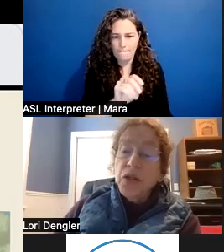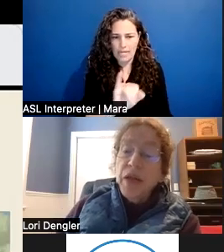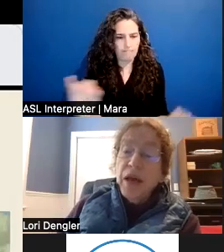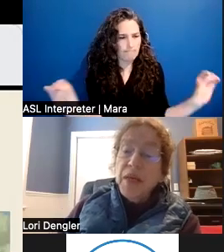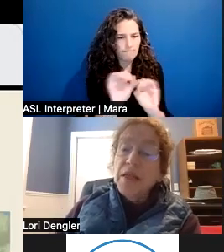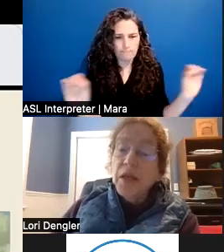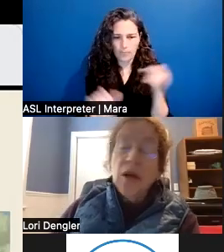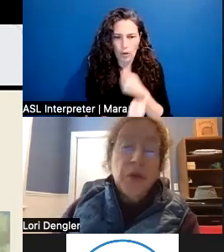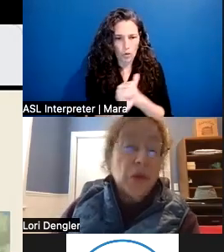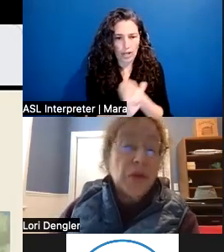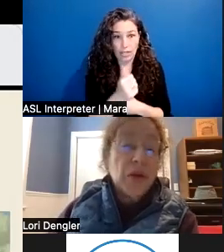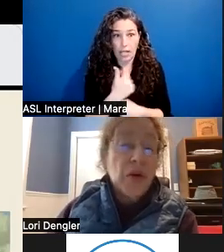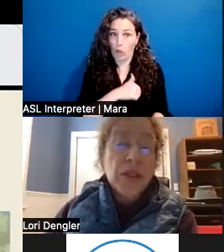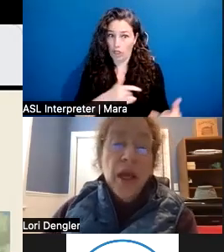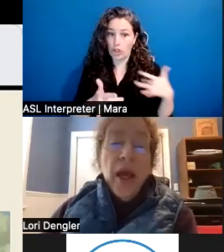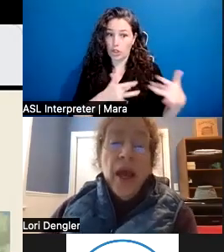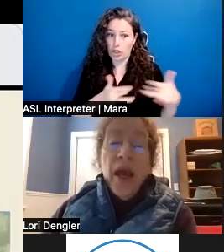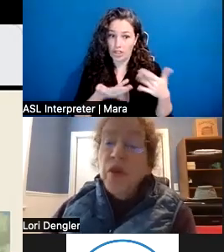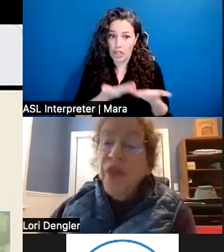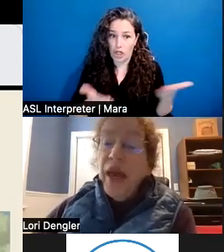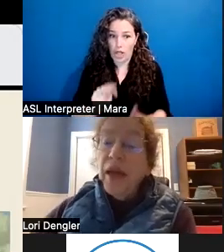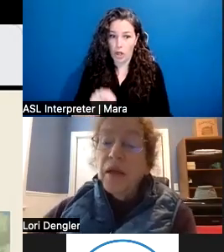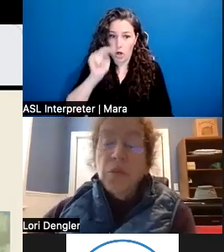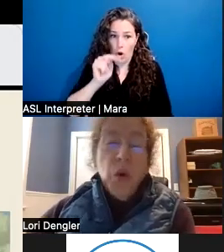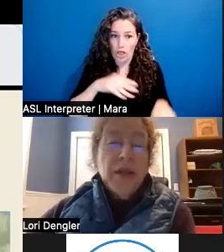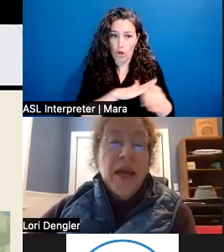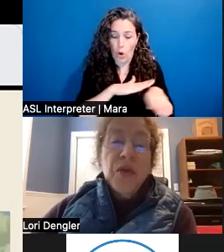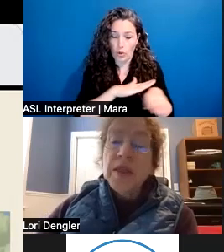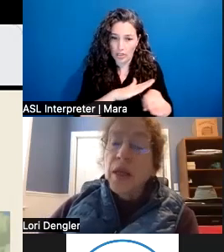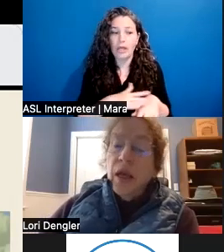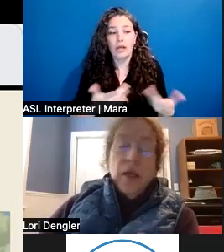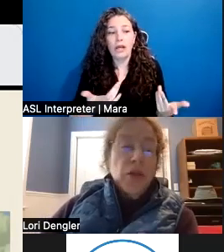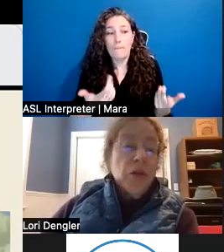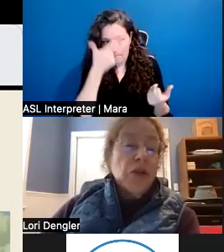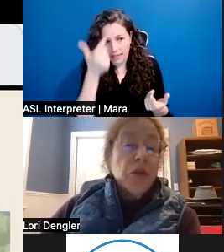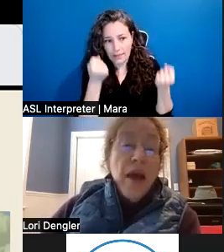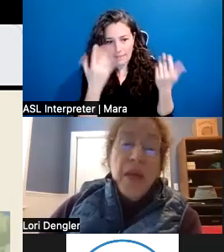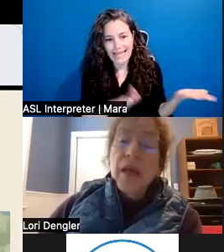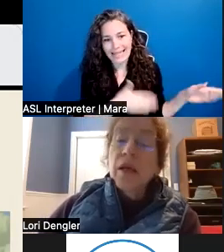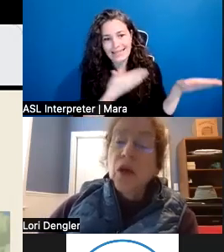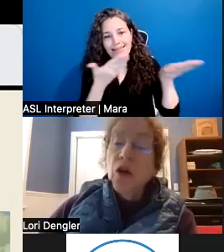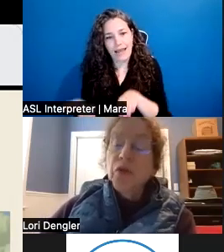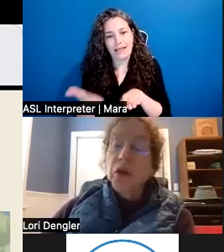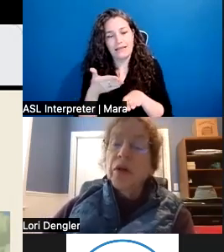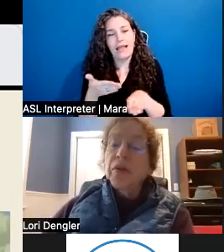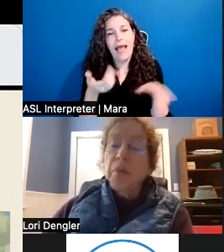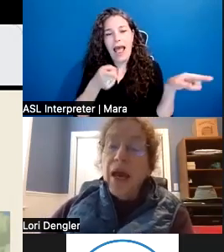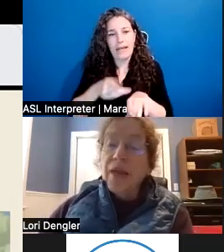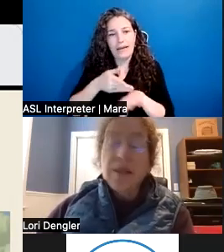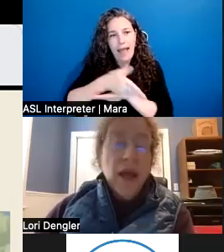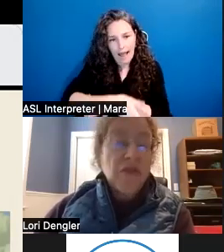about tsunamis here on the North Coast, and we've had more deaths due to tsunami over